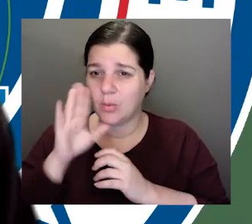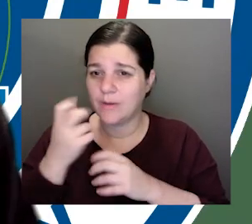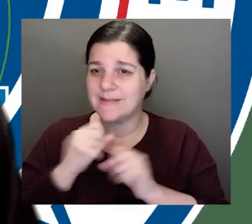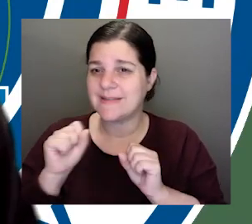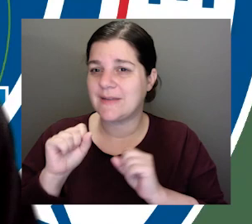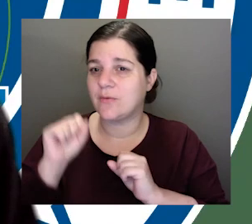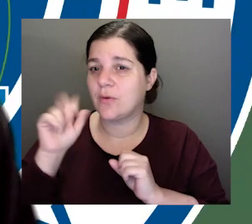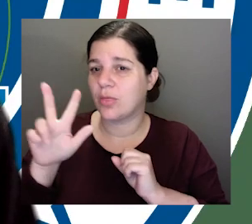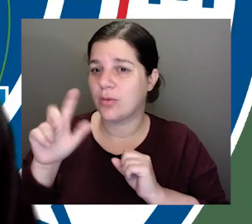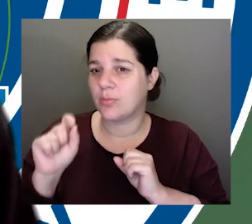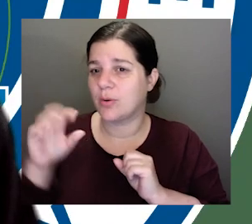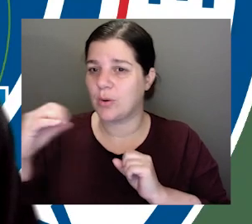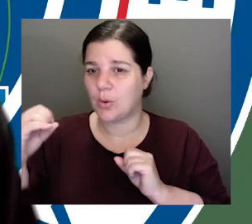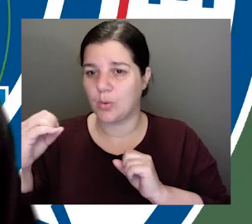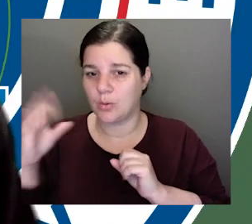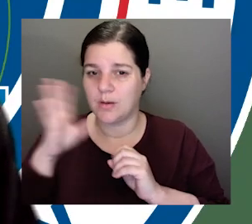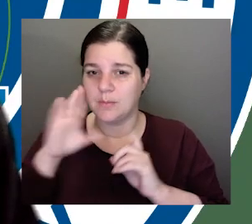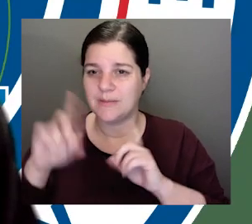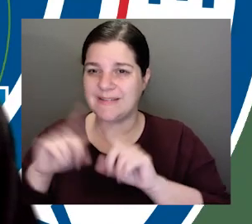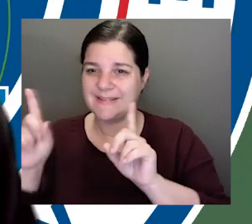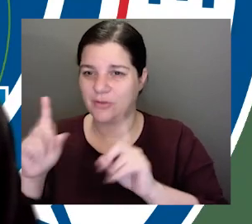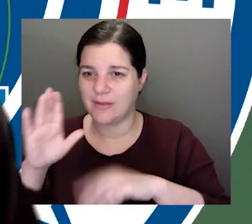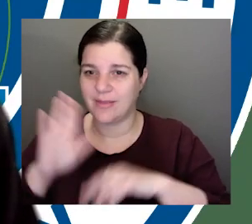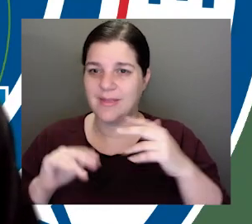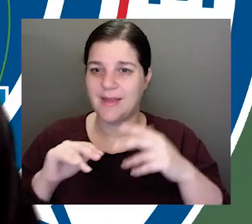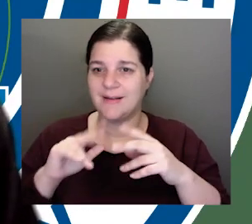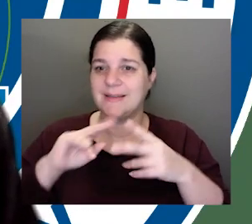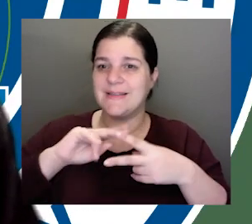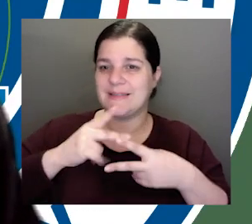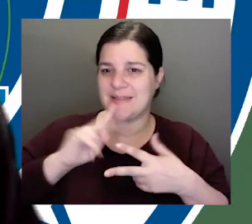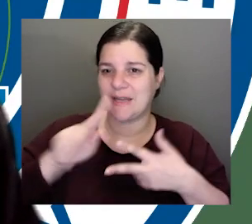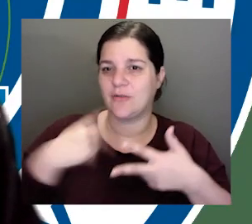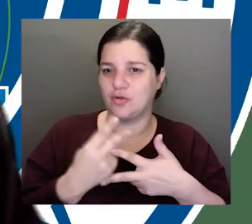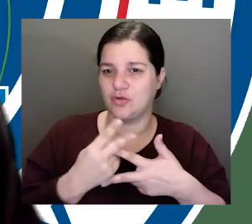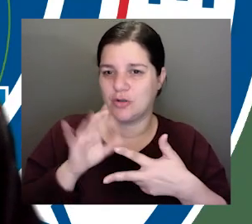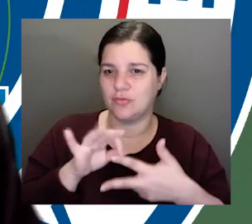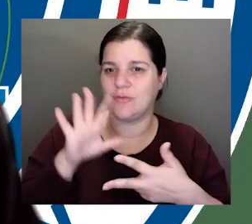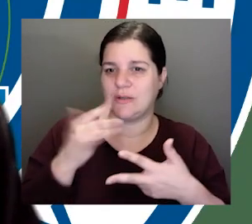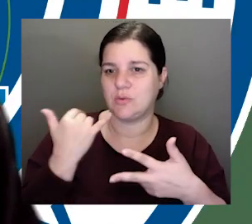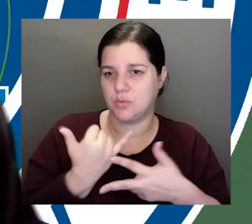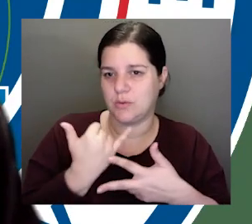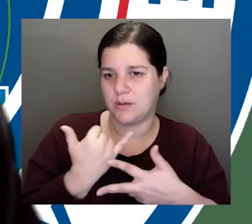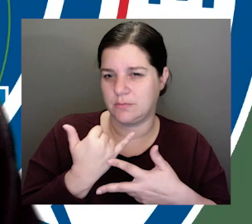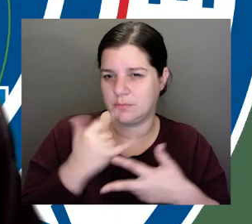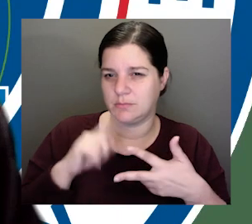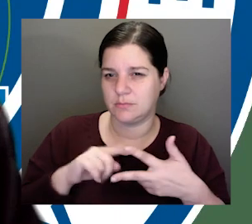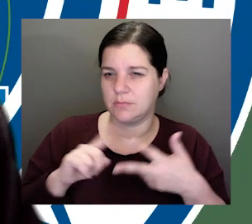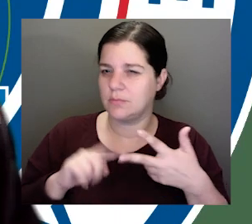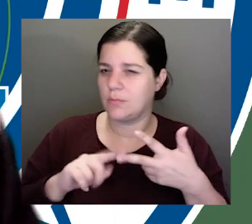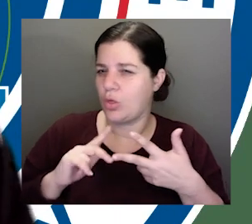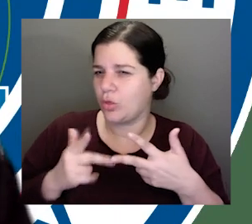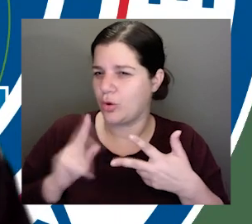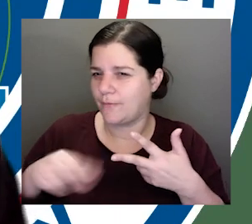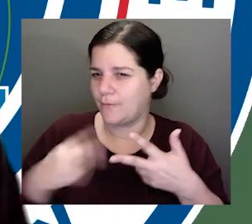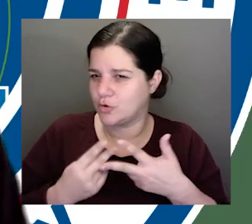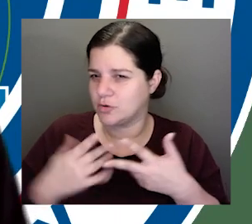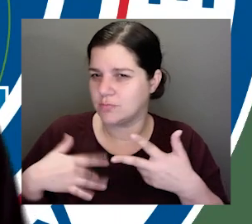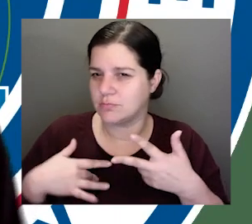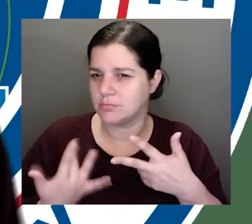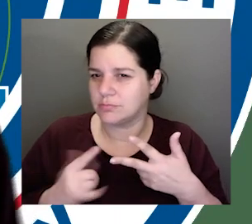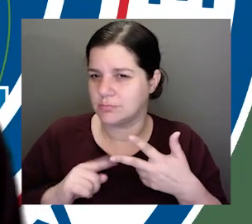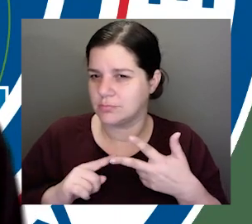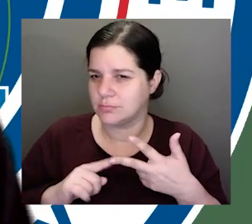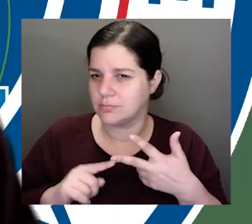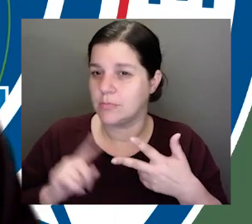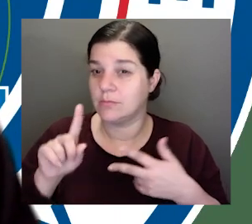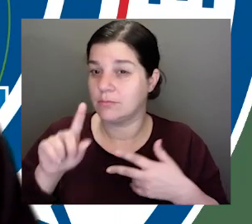different from SLTT SAFE version 2, the version that is being released today? And Greg, that's probably for